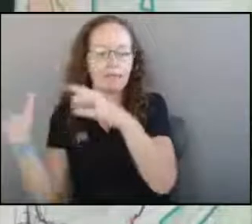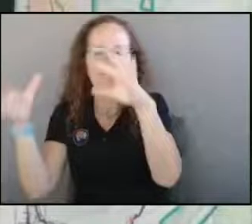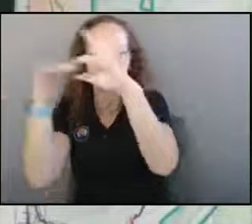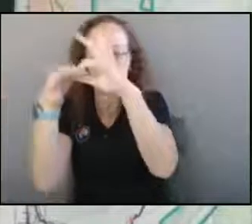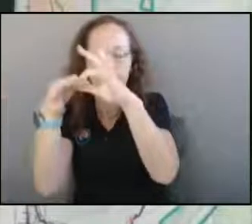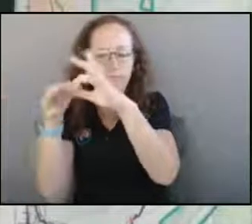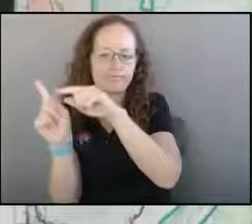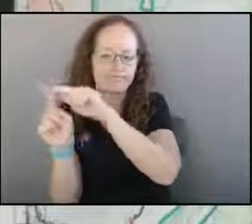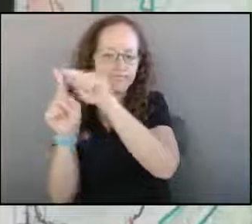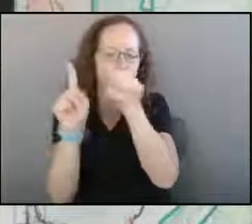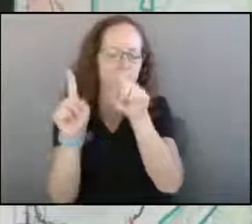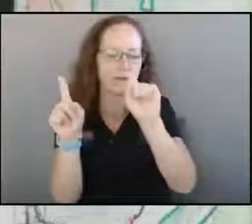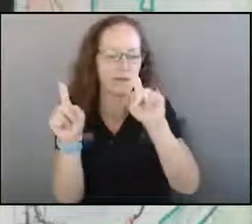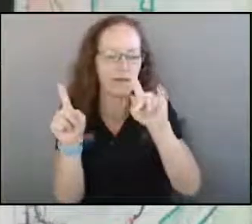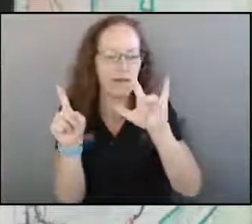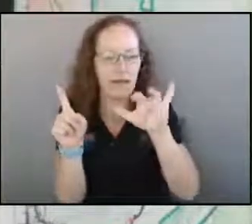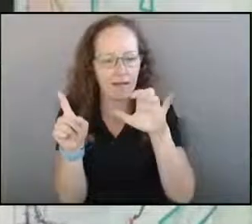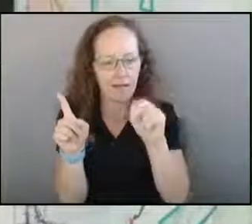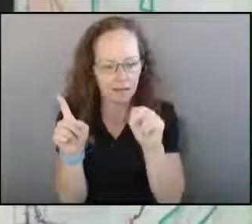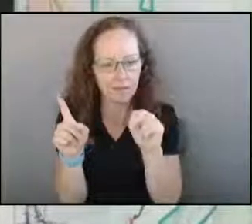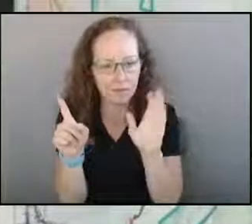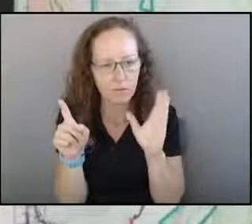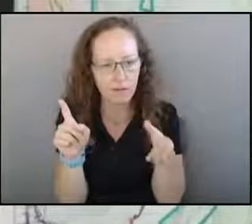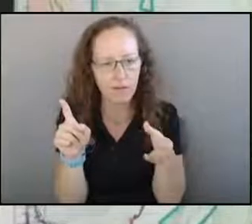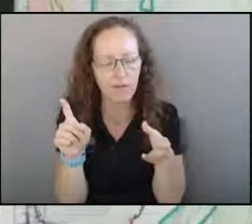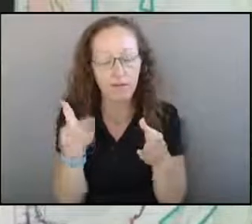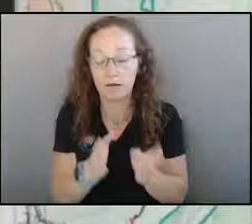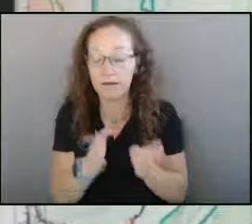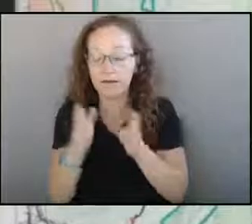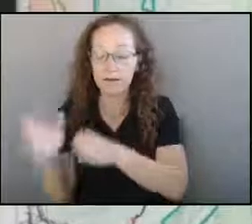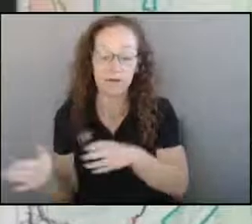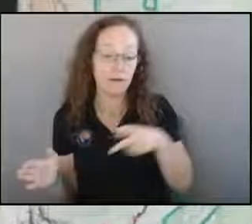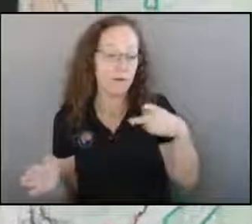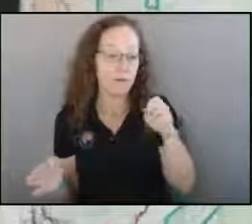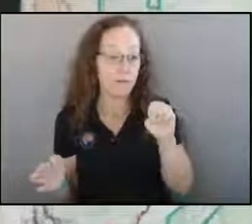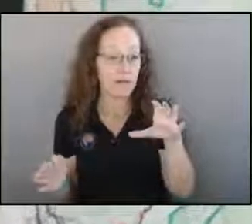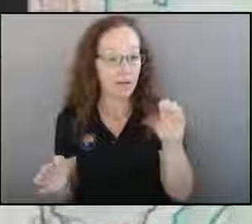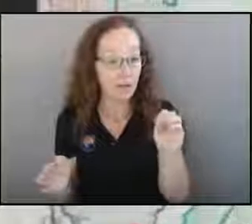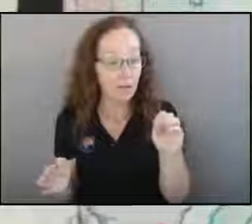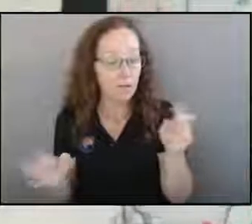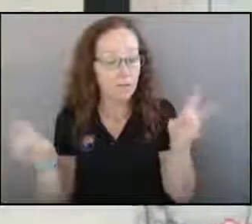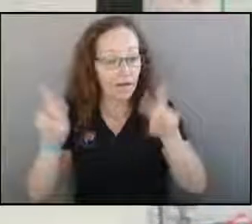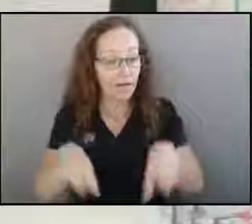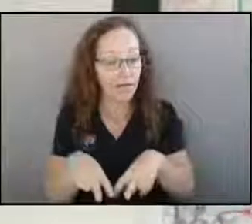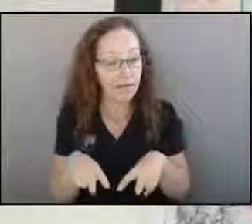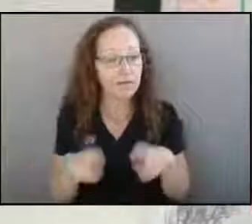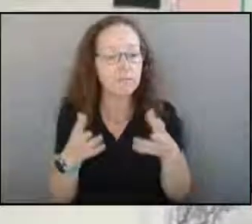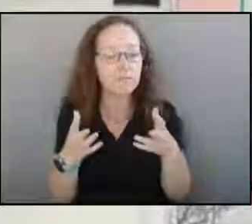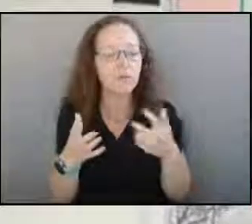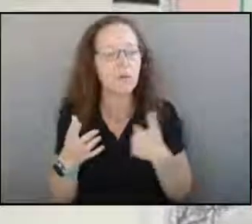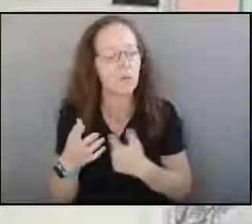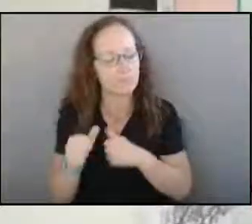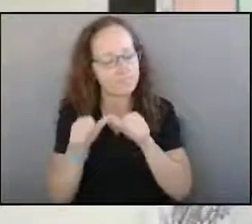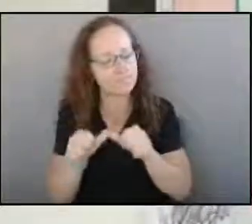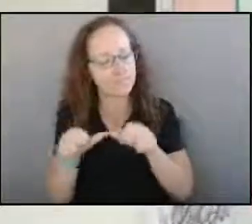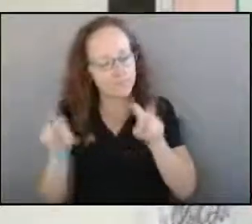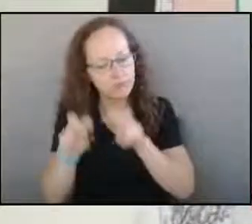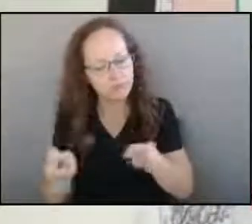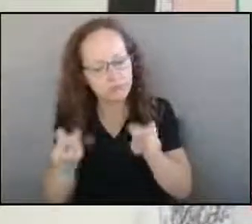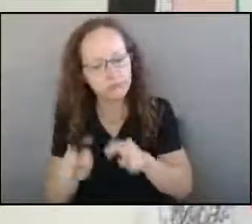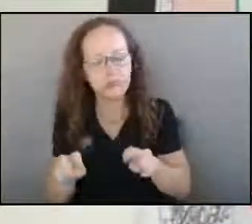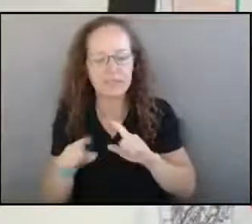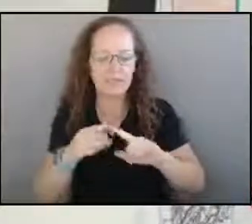forward. Into the Pecos Valley, we continued, the assessment of all the communities and